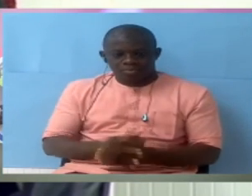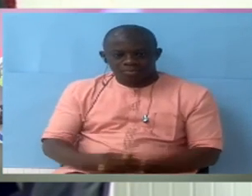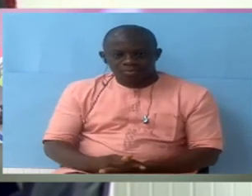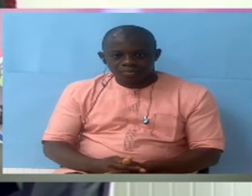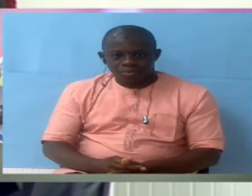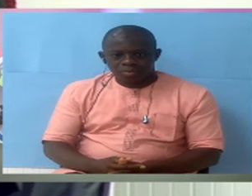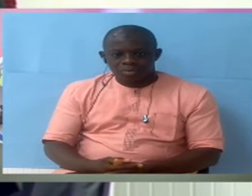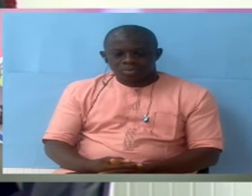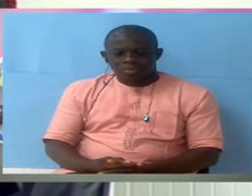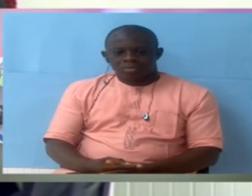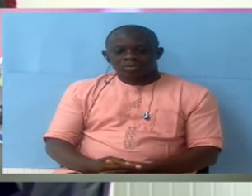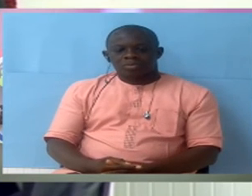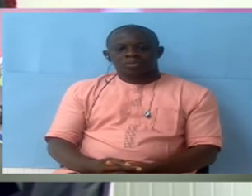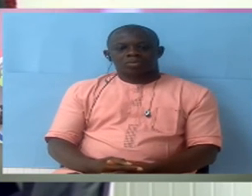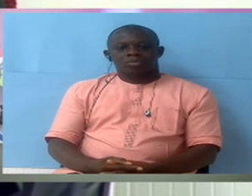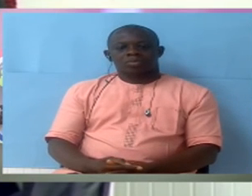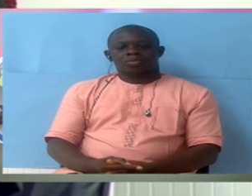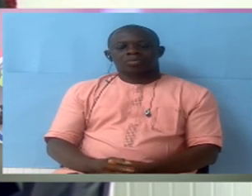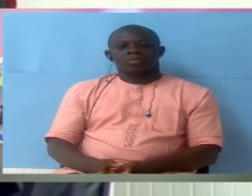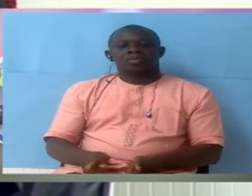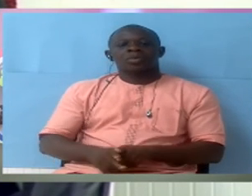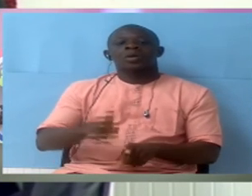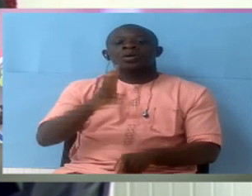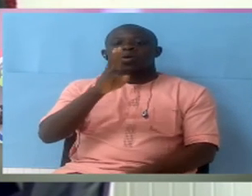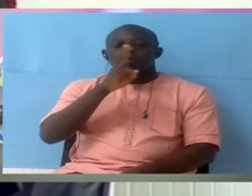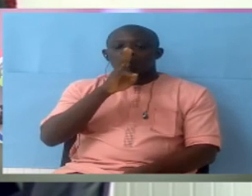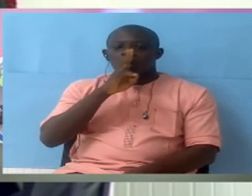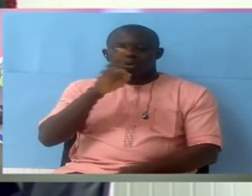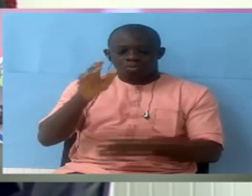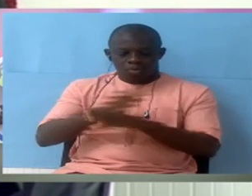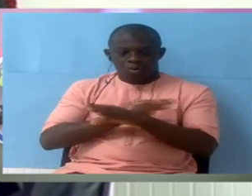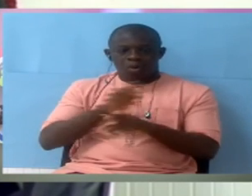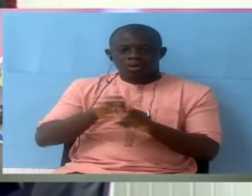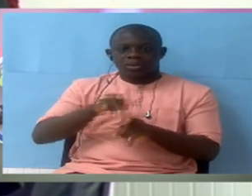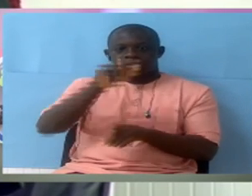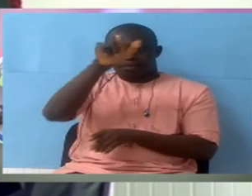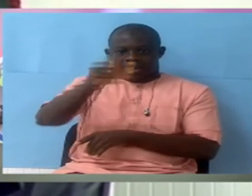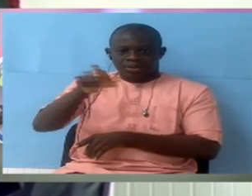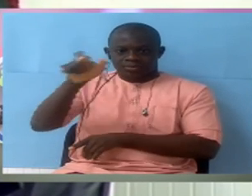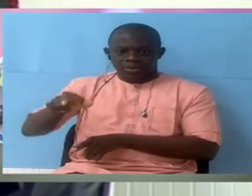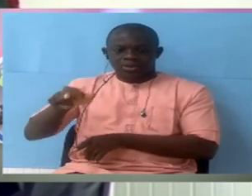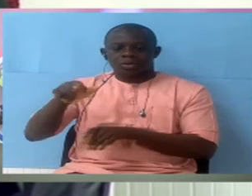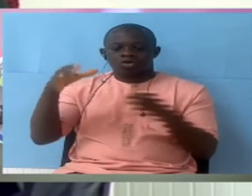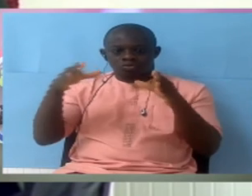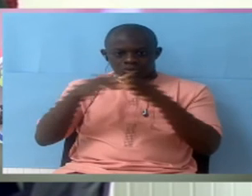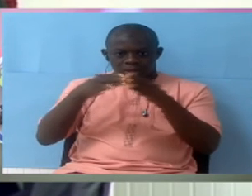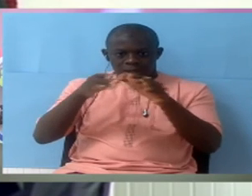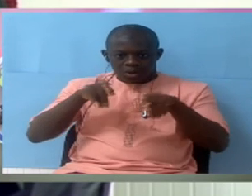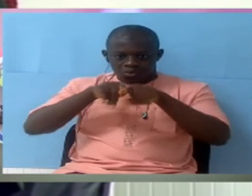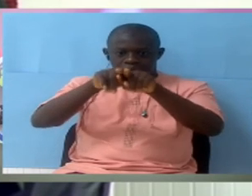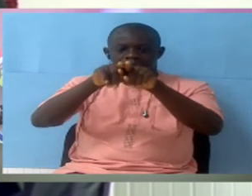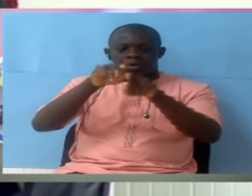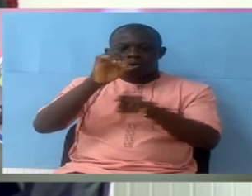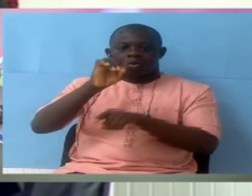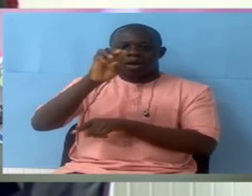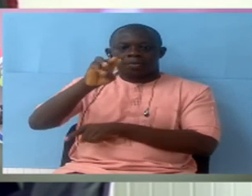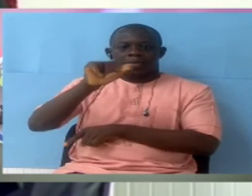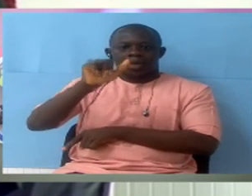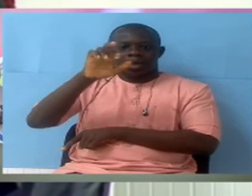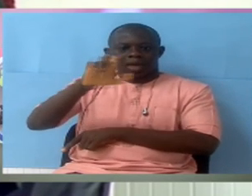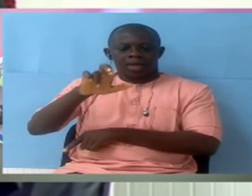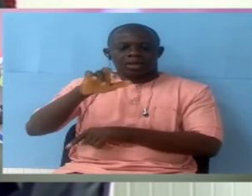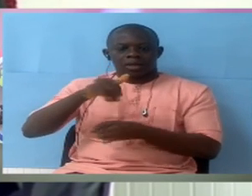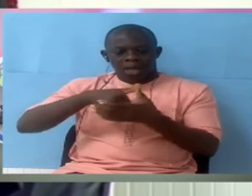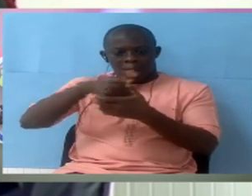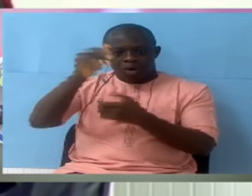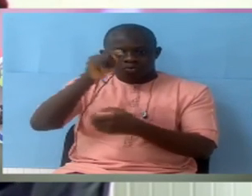were the individuals that Omar Koli came with to take you out of yourself? Ñan la Omar Koli andon, ñan la andalon pour ñu ñew gene